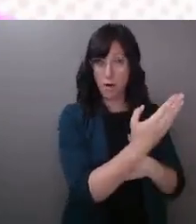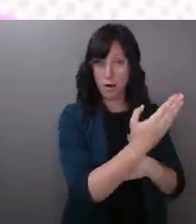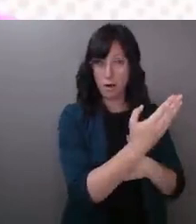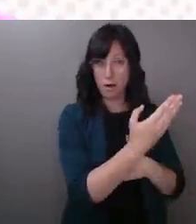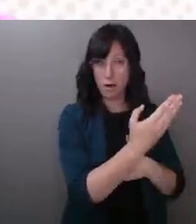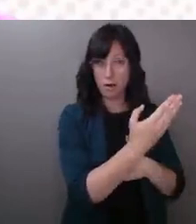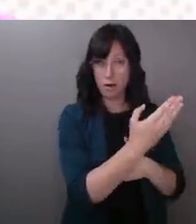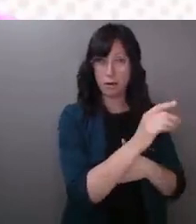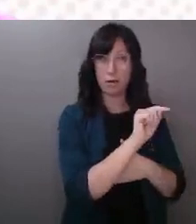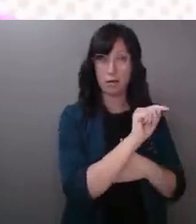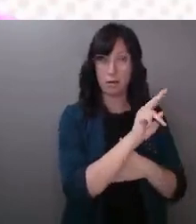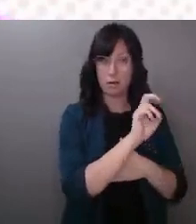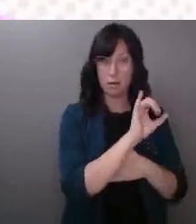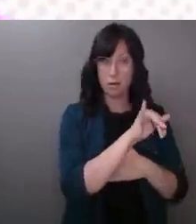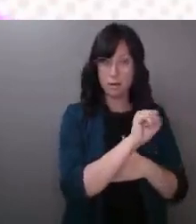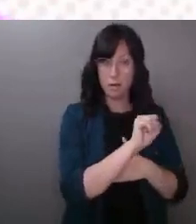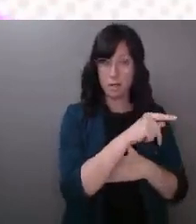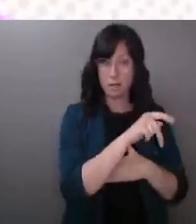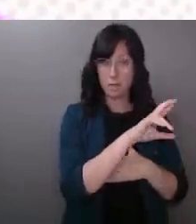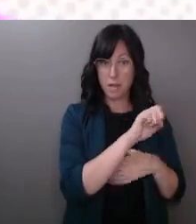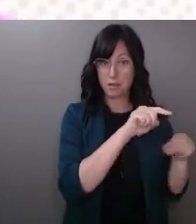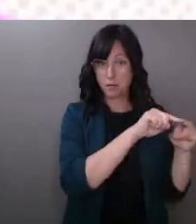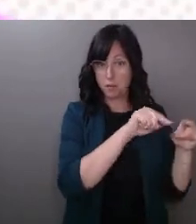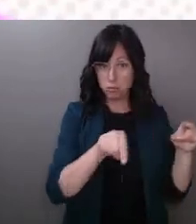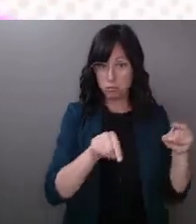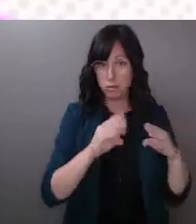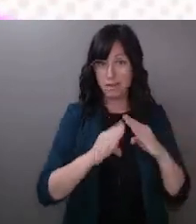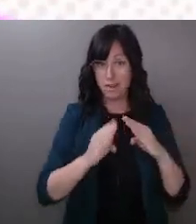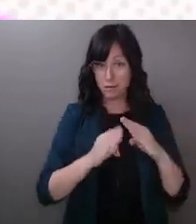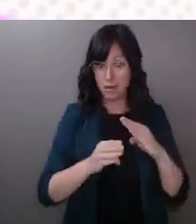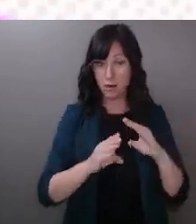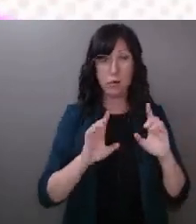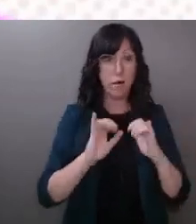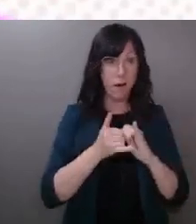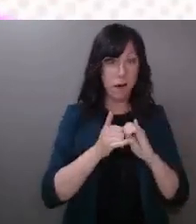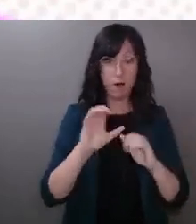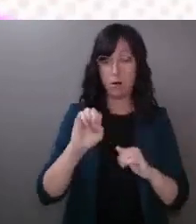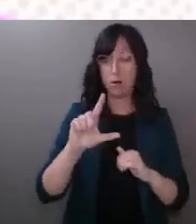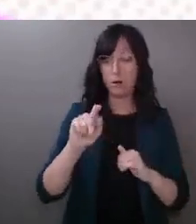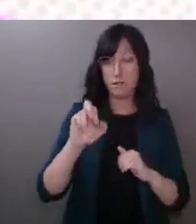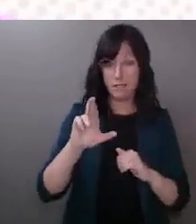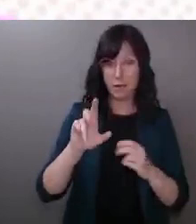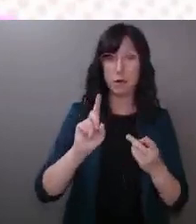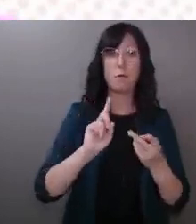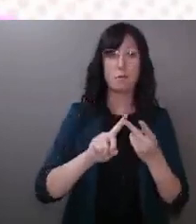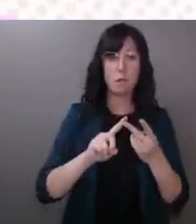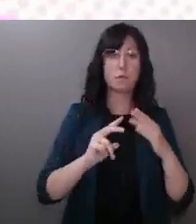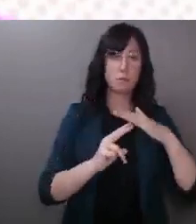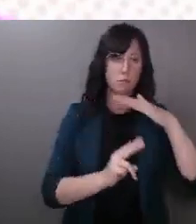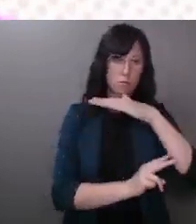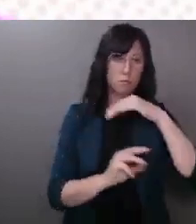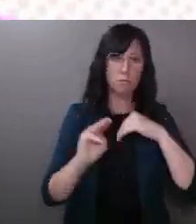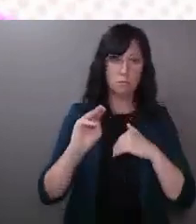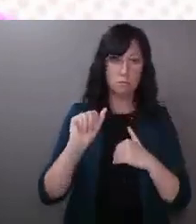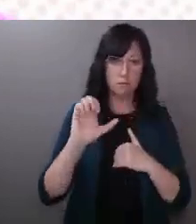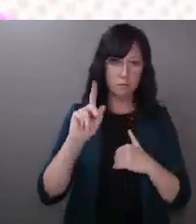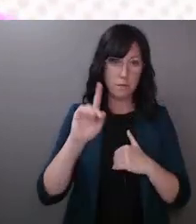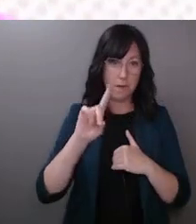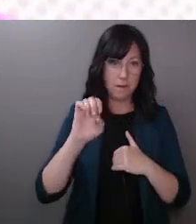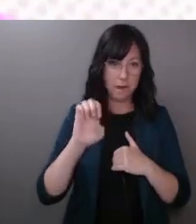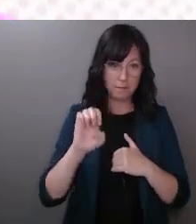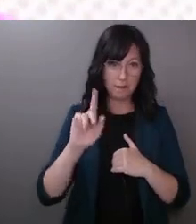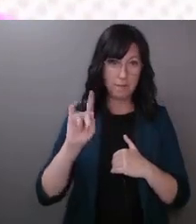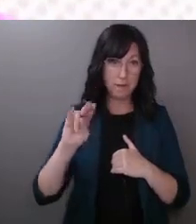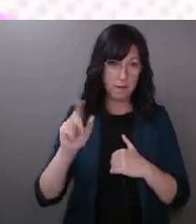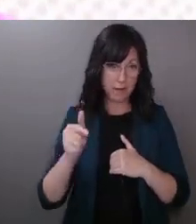from Tunis Pasteur Station to downtown with service on Slater Street and Mackenzie King Bridge. And in